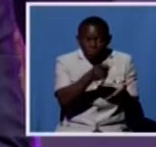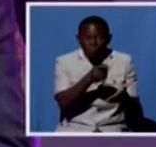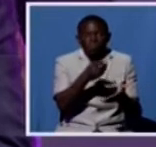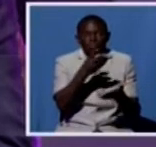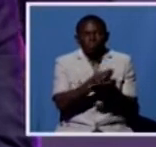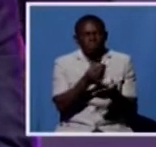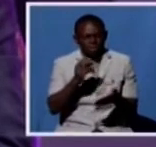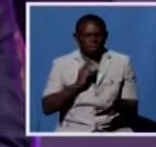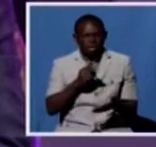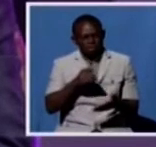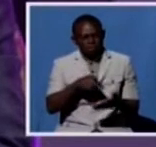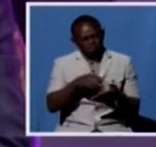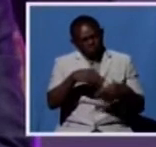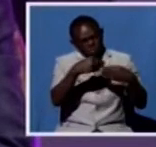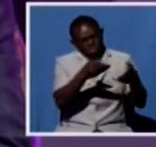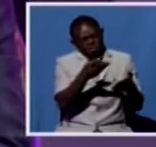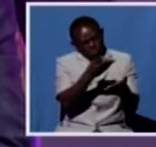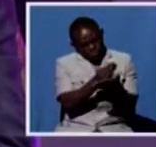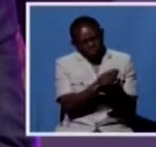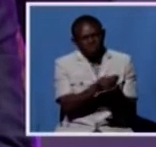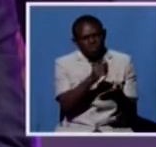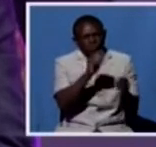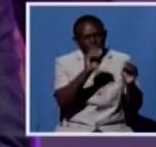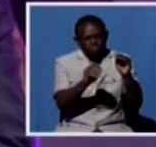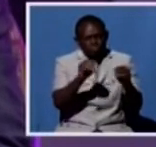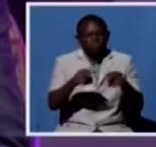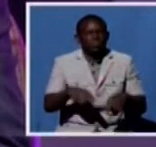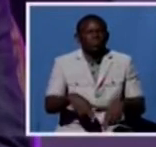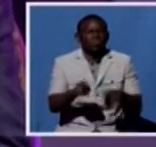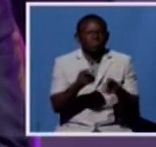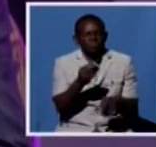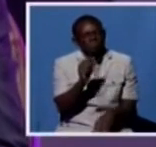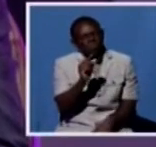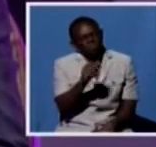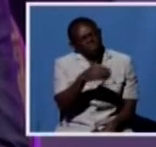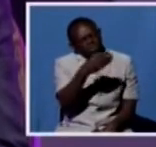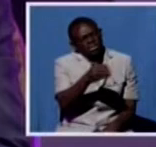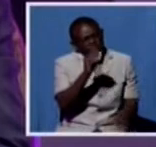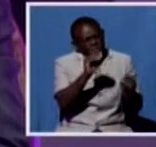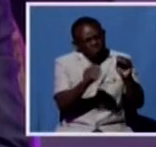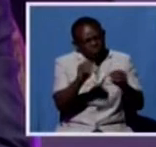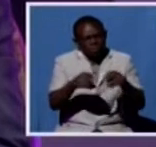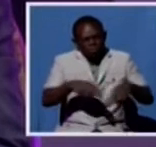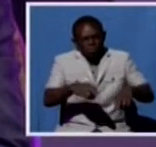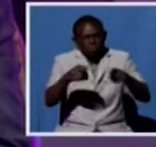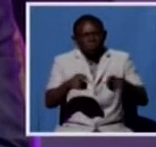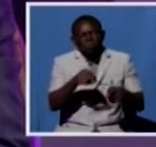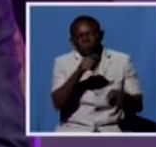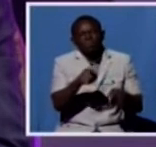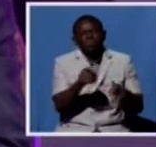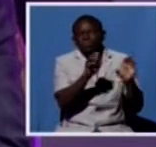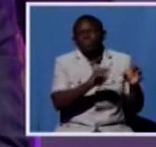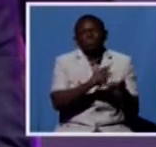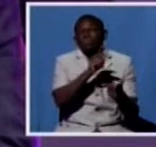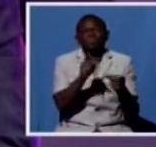They've even given us a very good report about the little money that we gave them just to do some maintenance activities in that